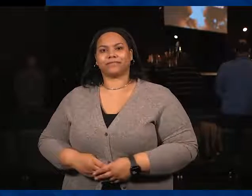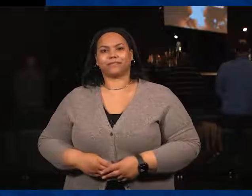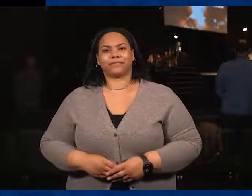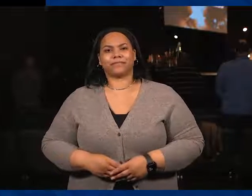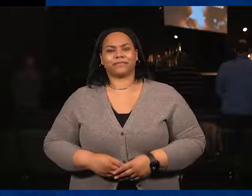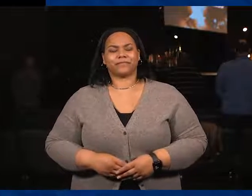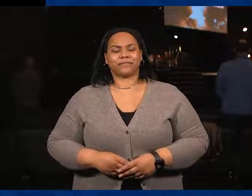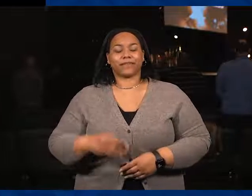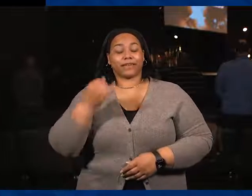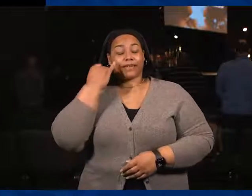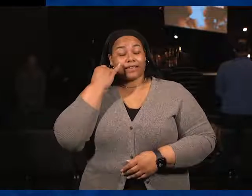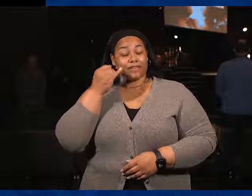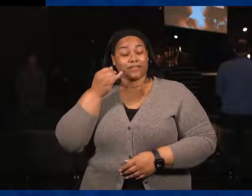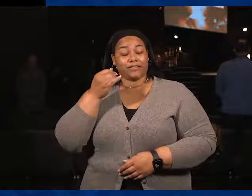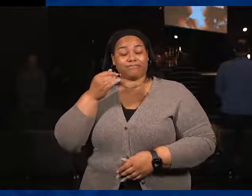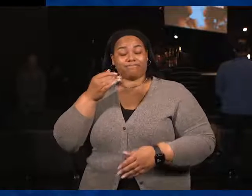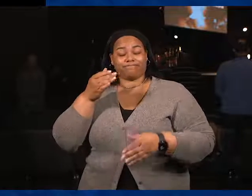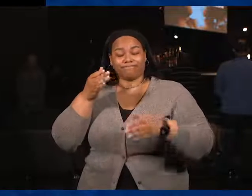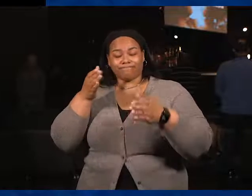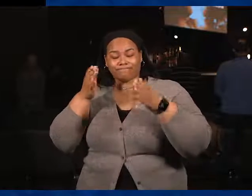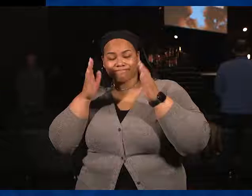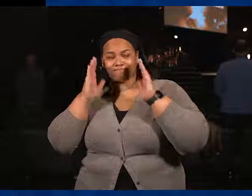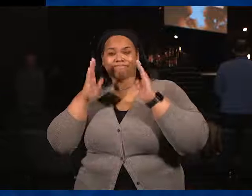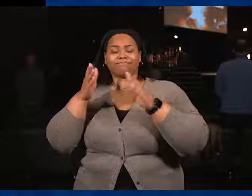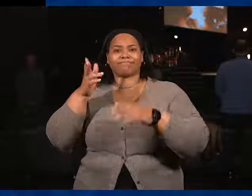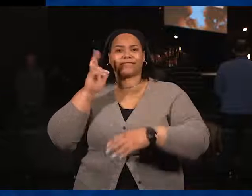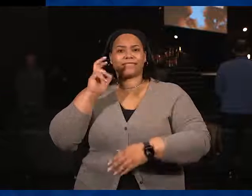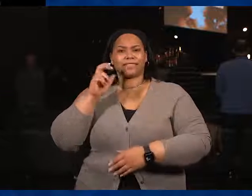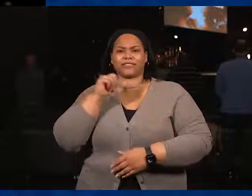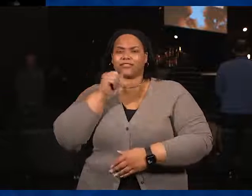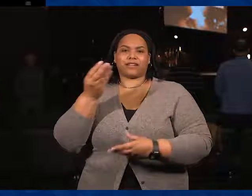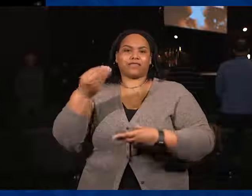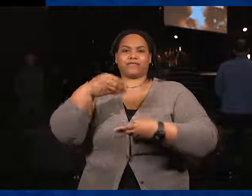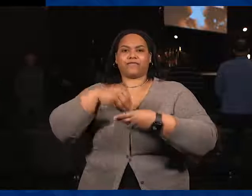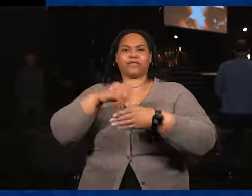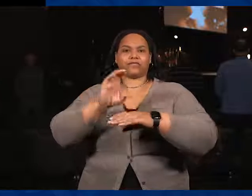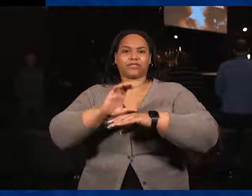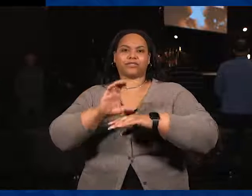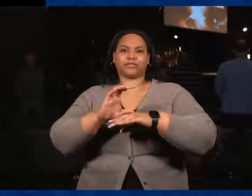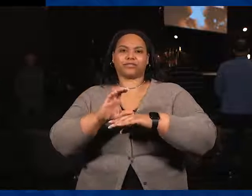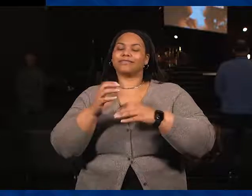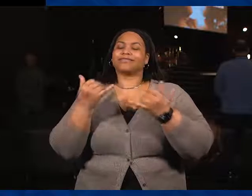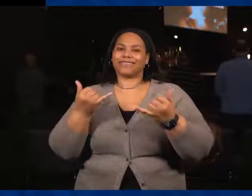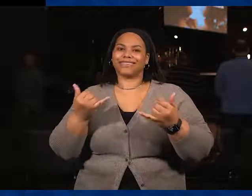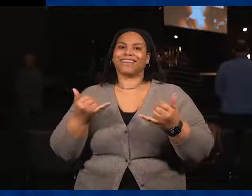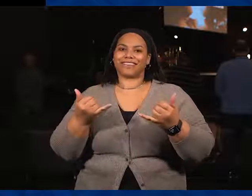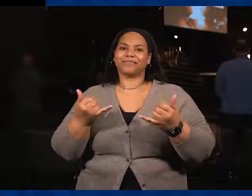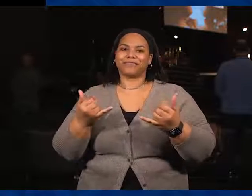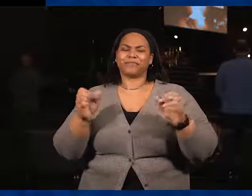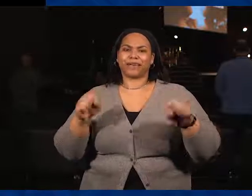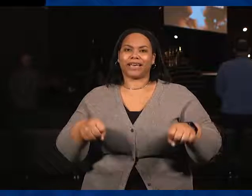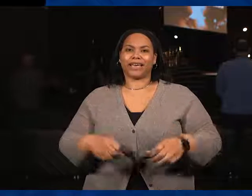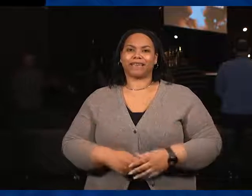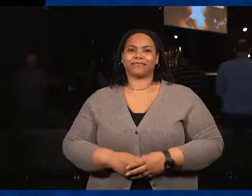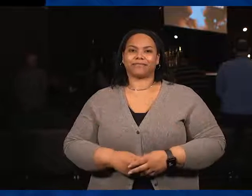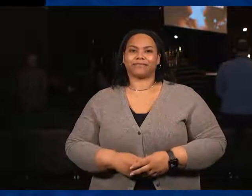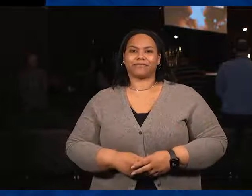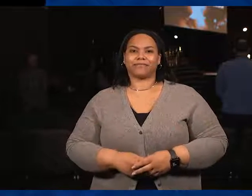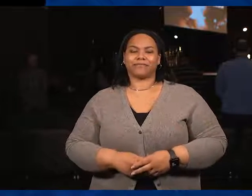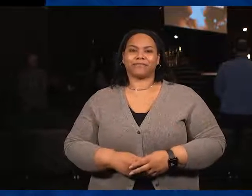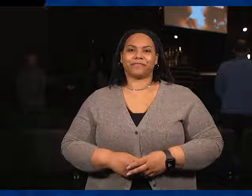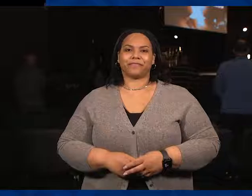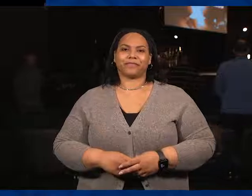today and you're not part of a church family, today is your day. We'd love to